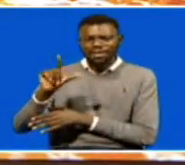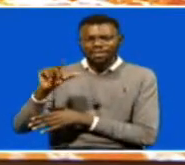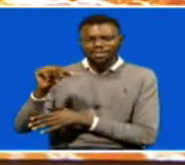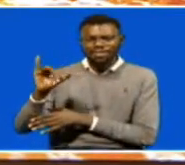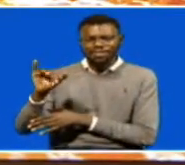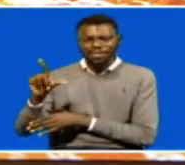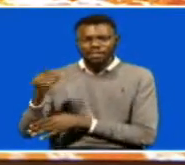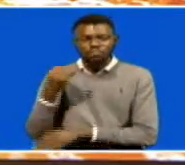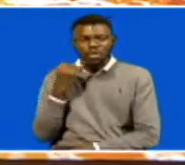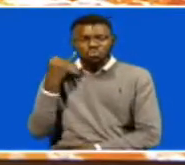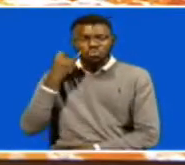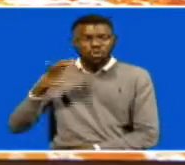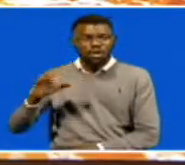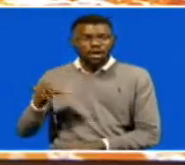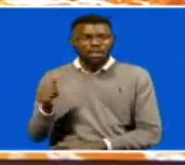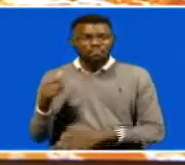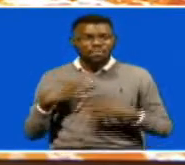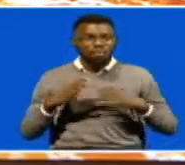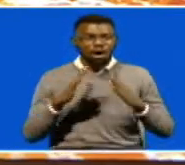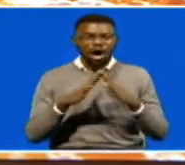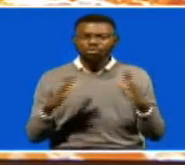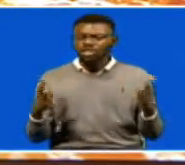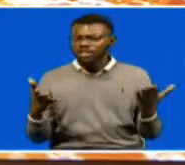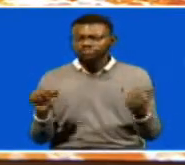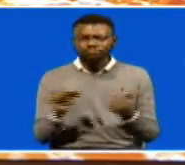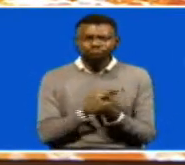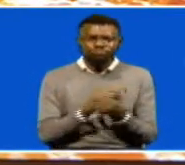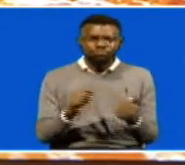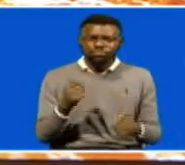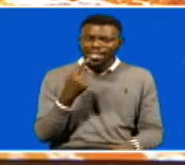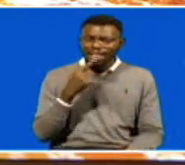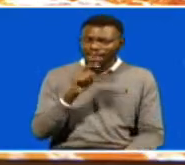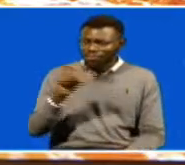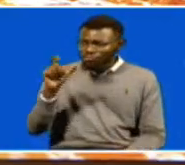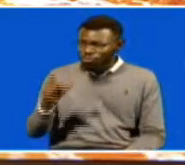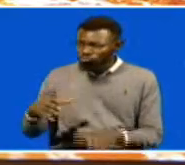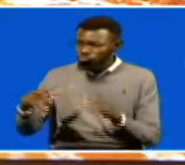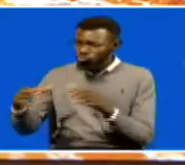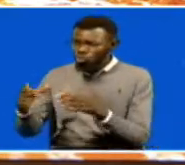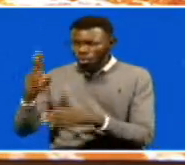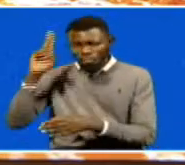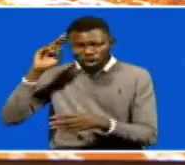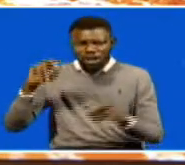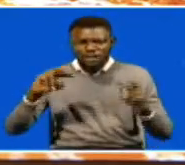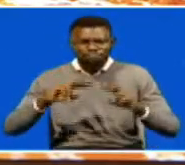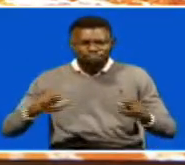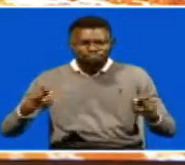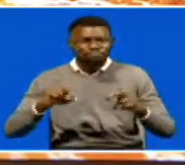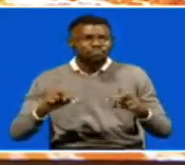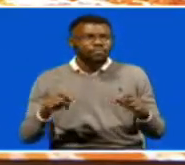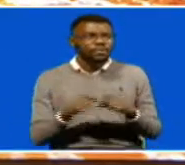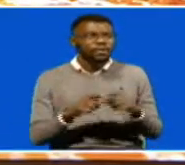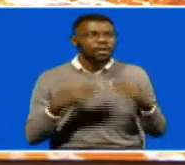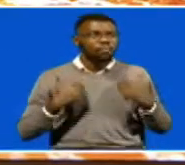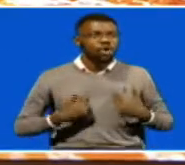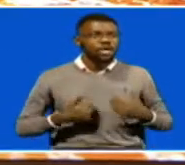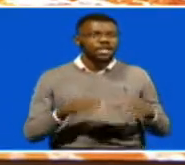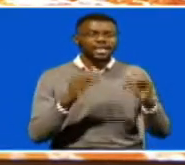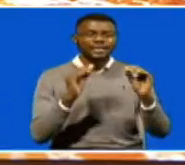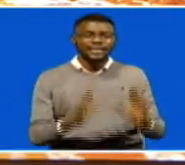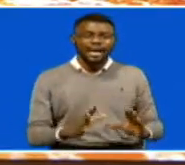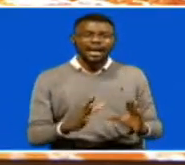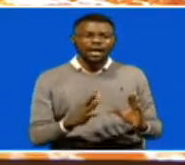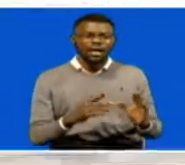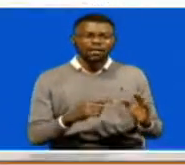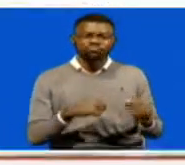Several others have been displaced, and the Red Cross and police officers are tracing them for resettlement. Elsewhere, the search for the body of a teacher underway